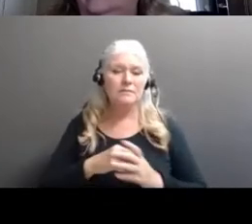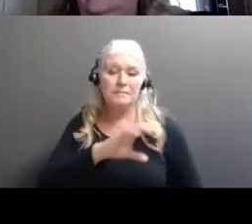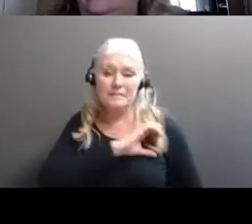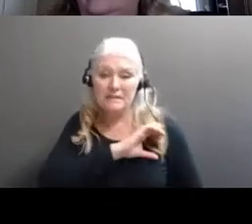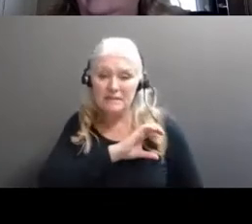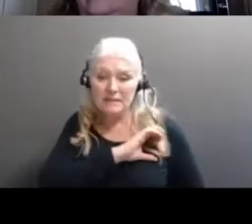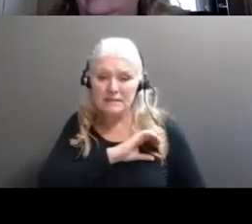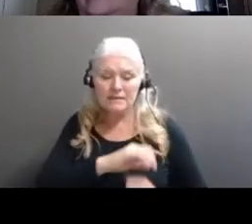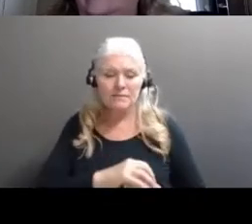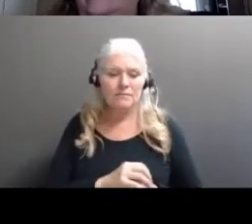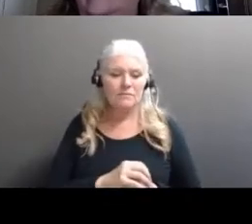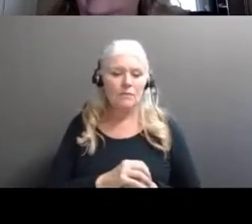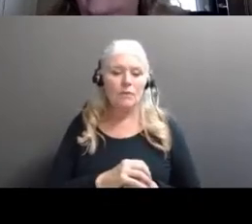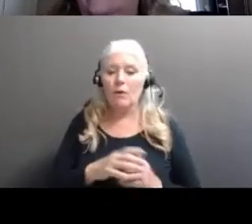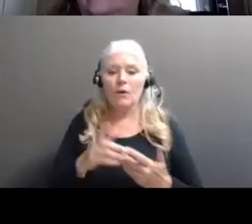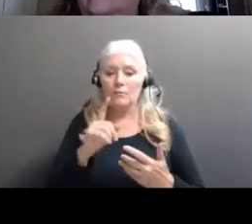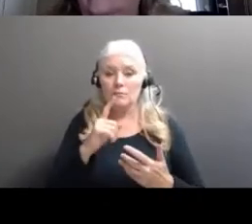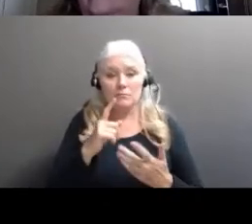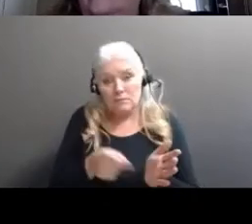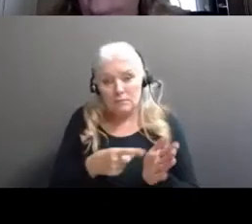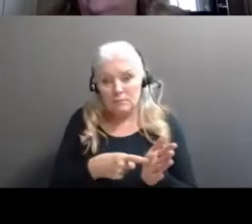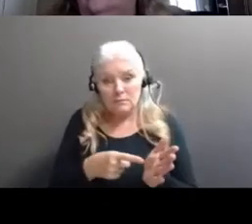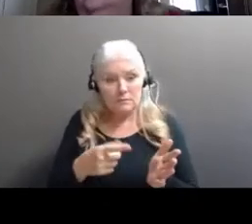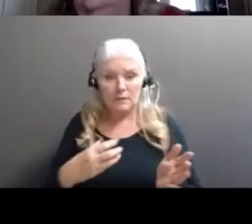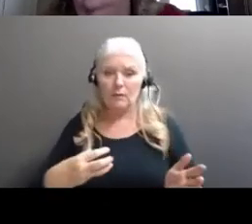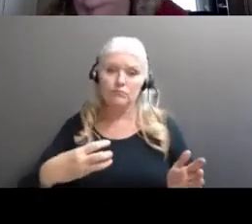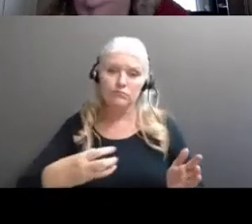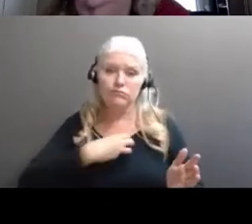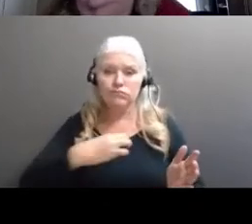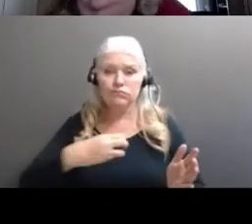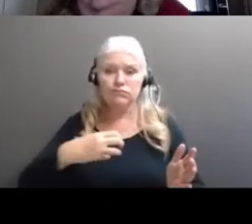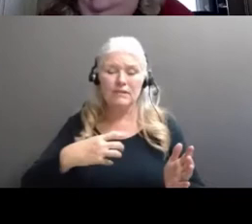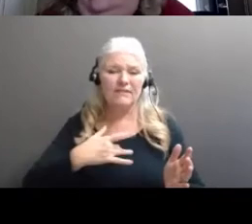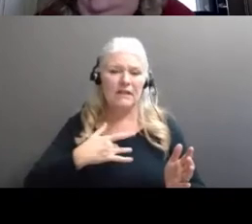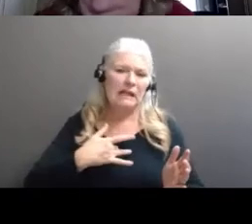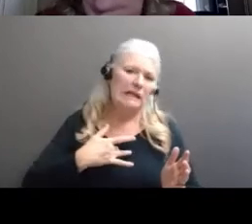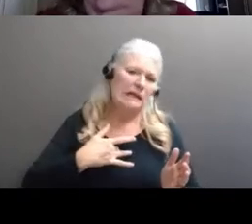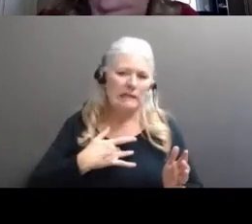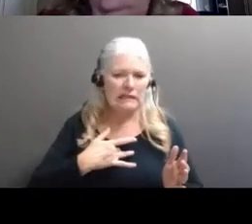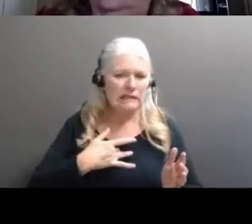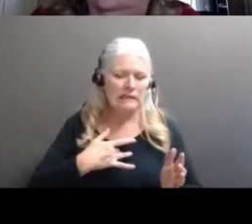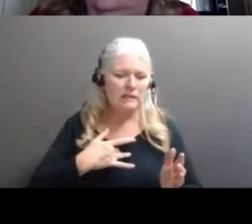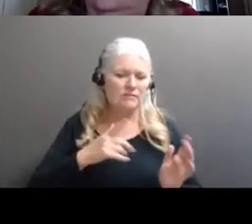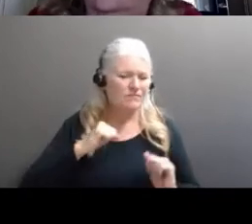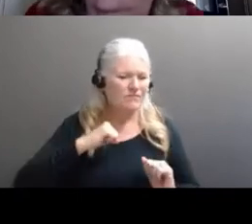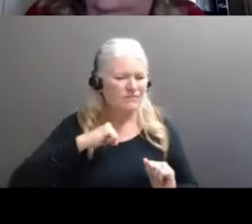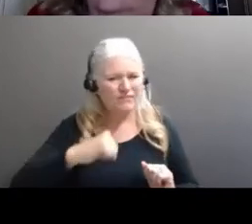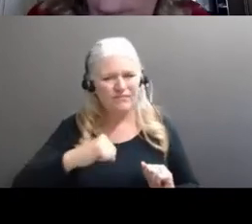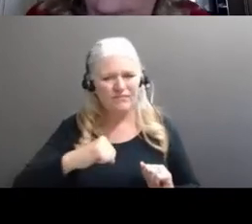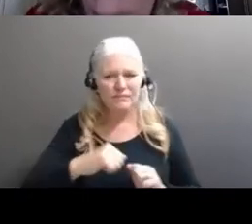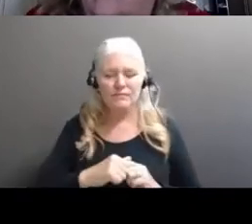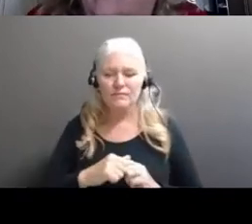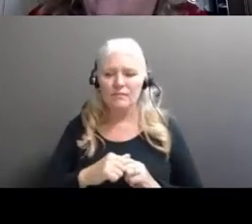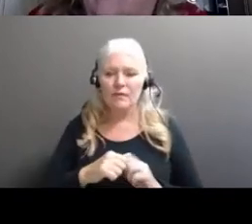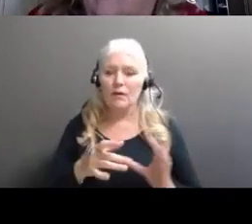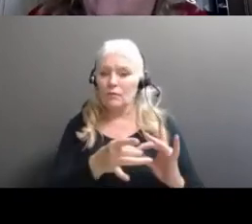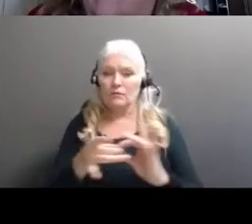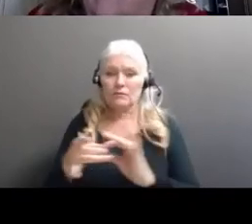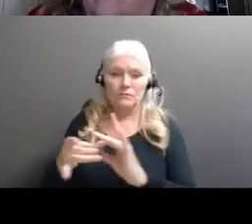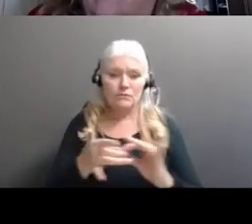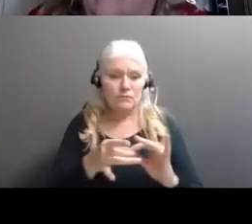complaint-based processes or processes where they're going to have to negotiate or even mediate between, you know, in that interpersonal relationship